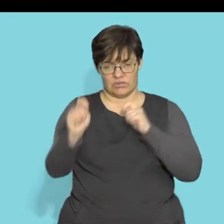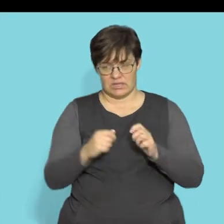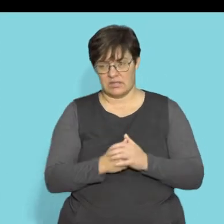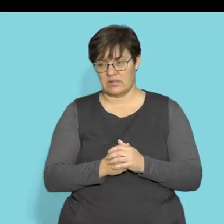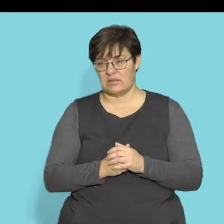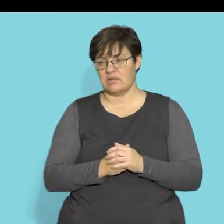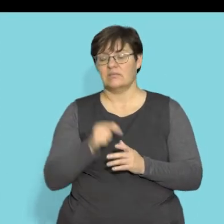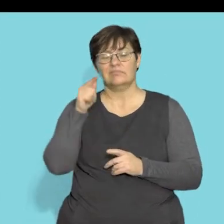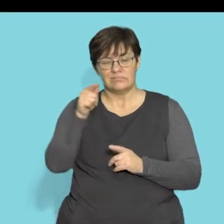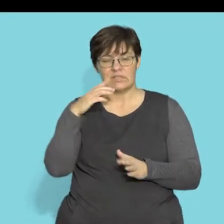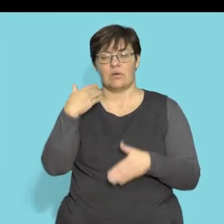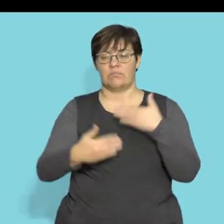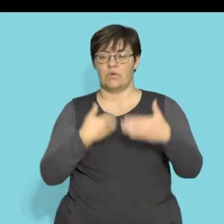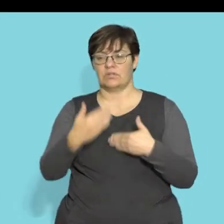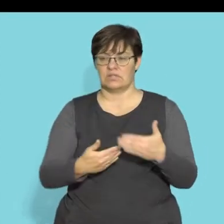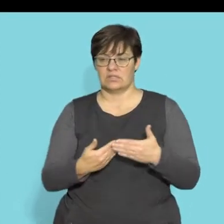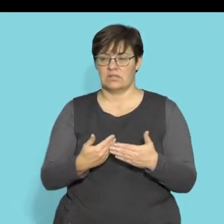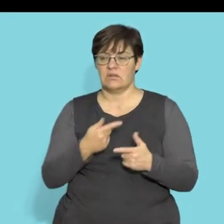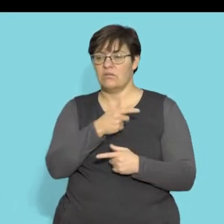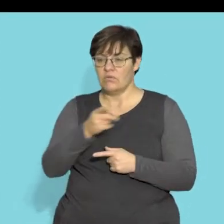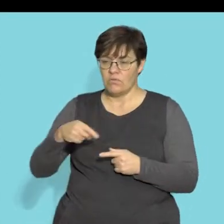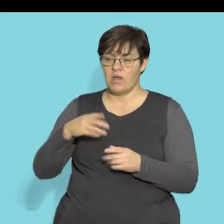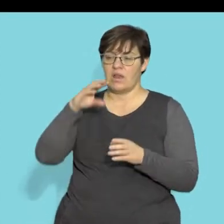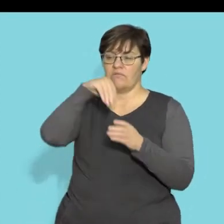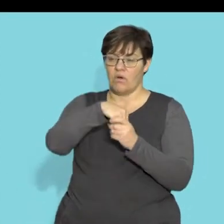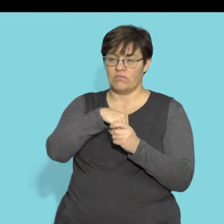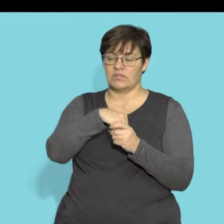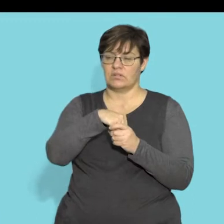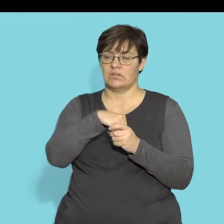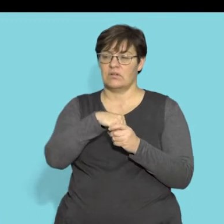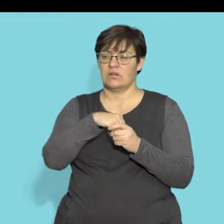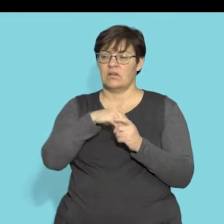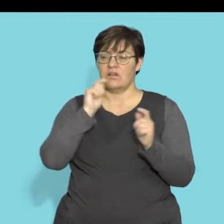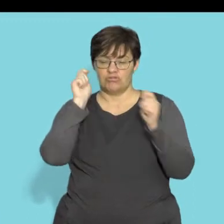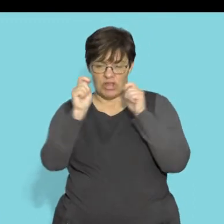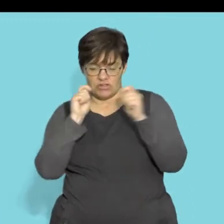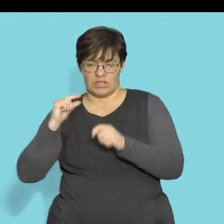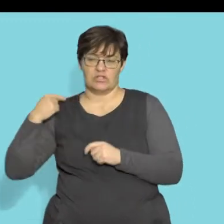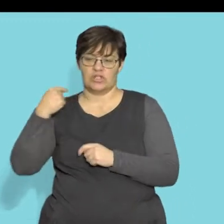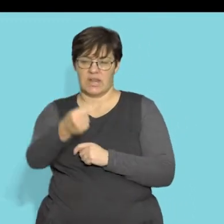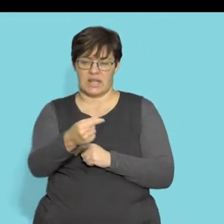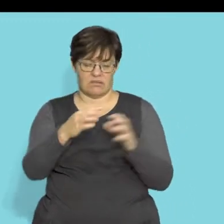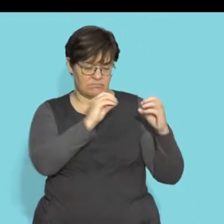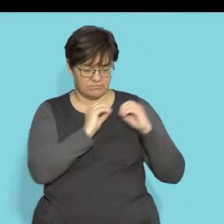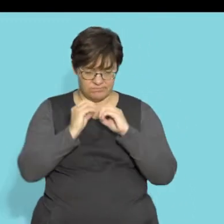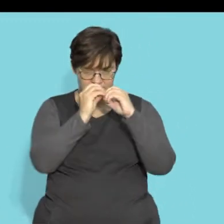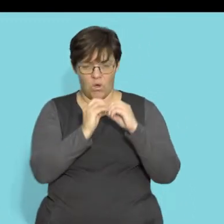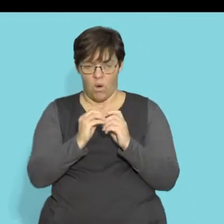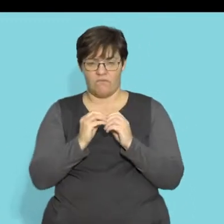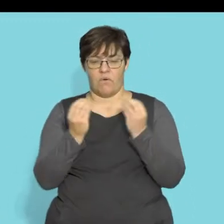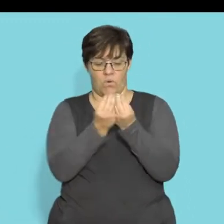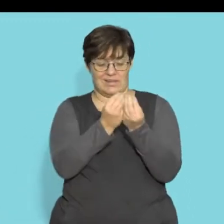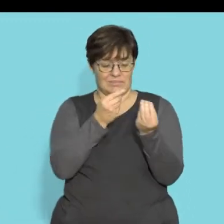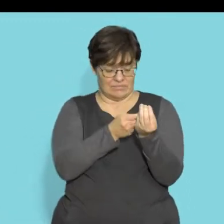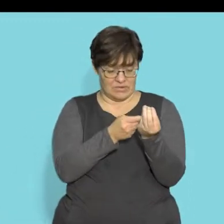Again, genetic engineering is a process that is involved in altering the genetic makeup of an organism